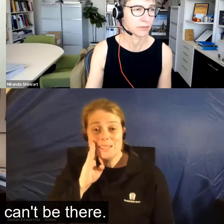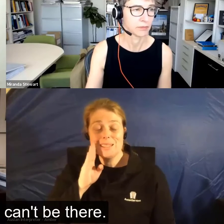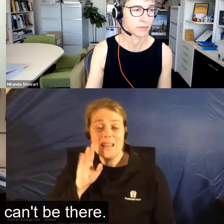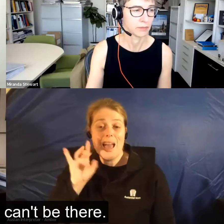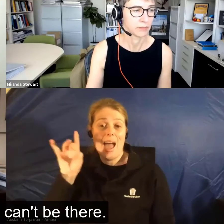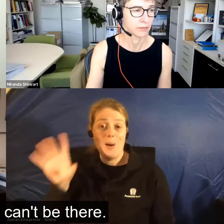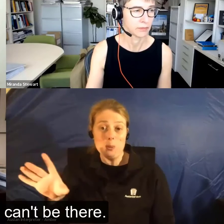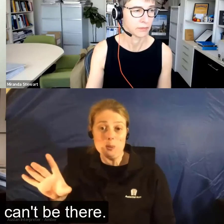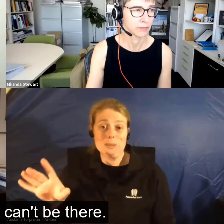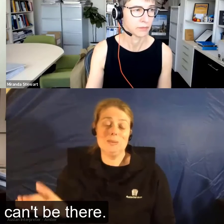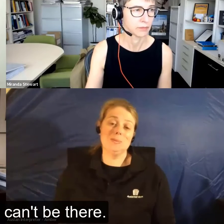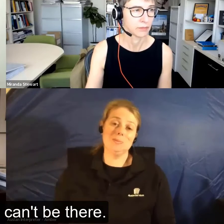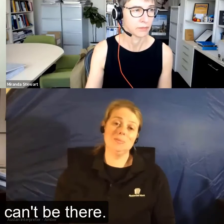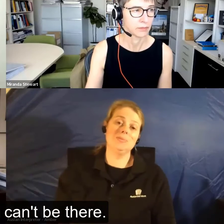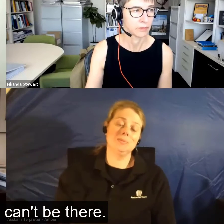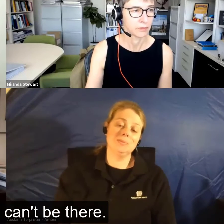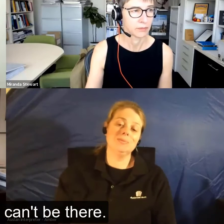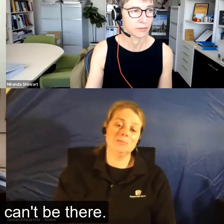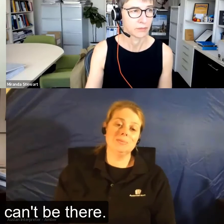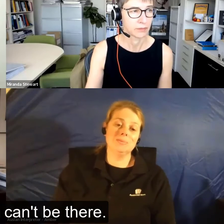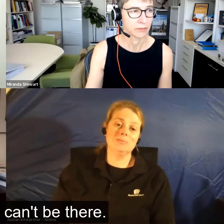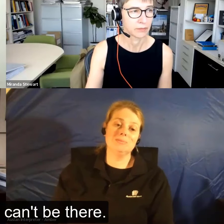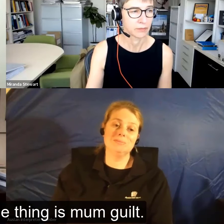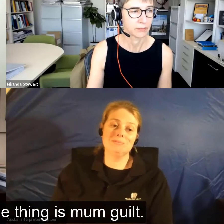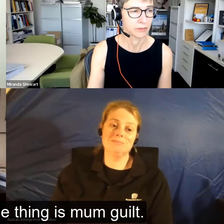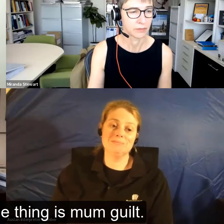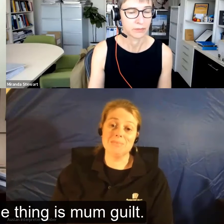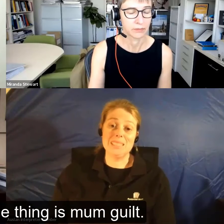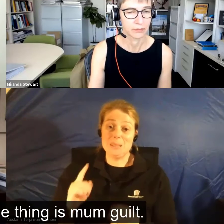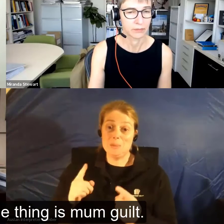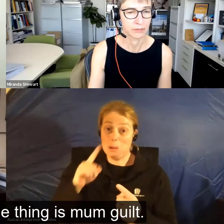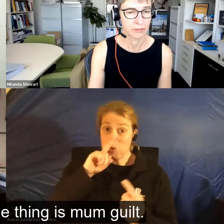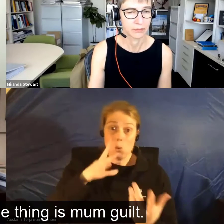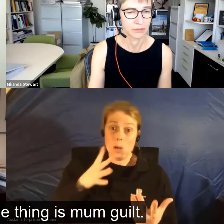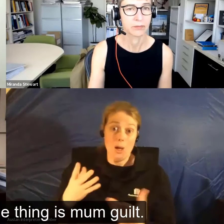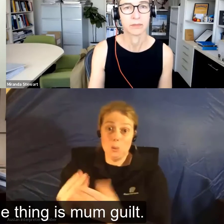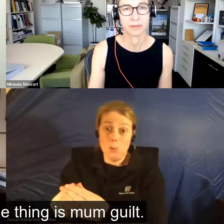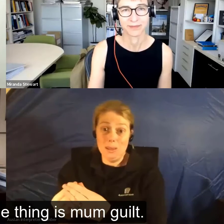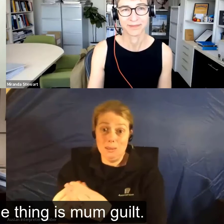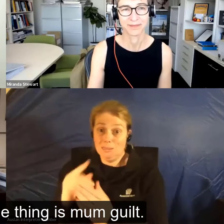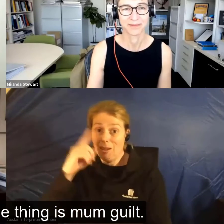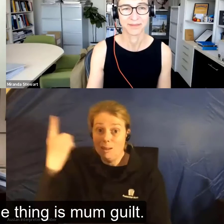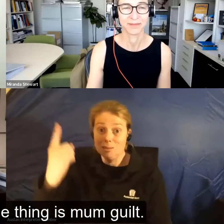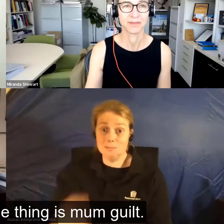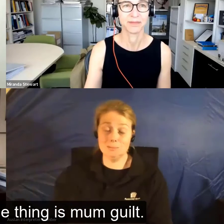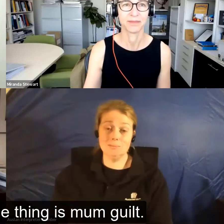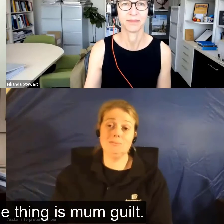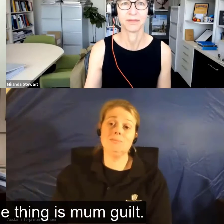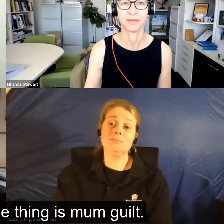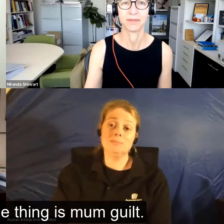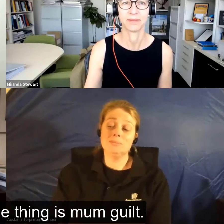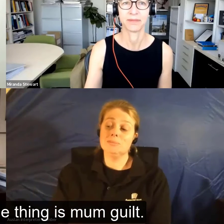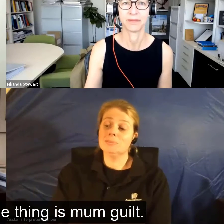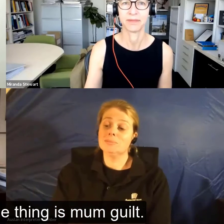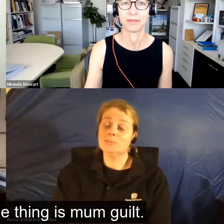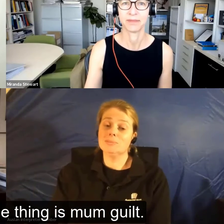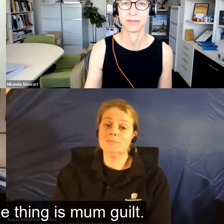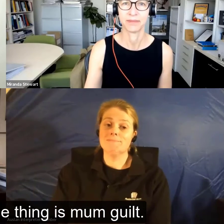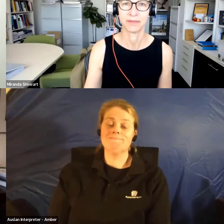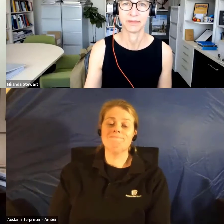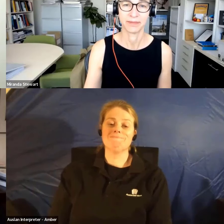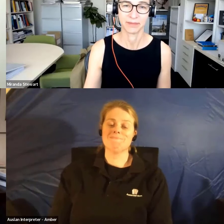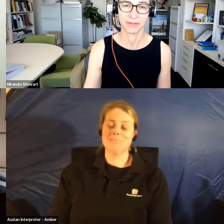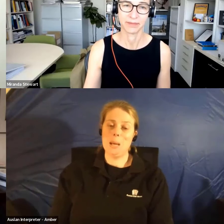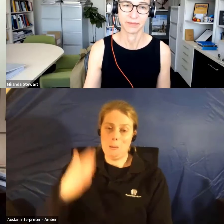but you often can't be there. So yeah, it's a huge thing, is mum